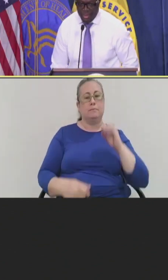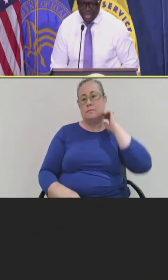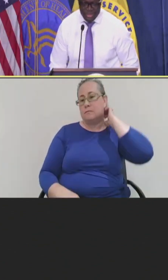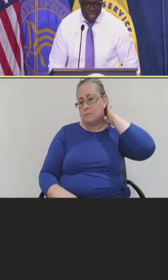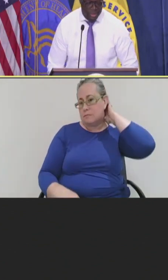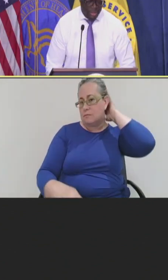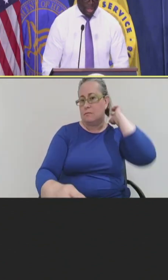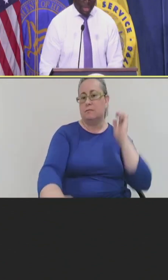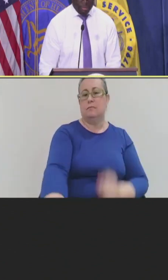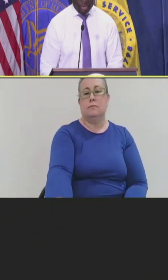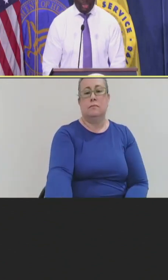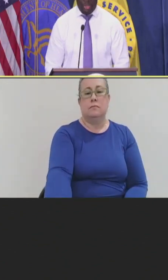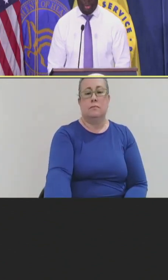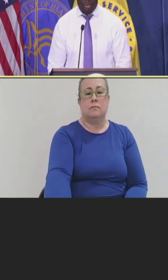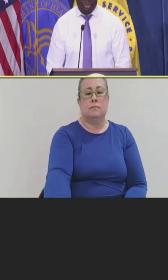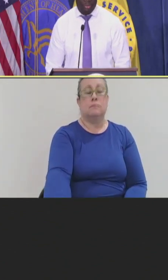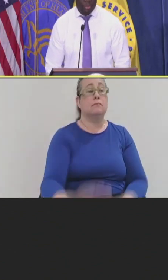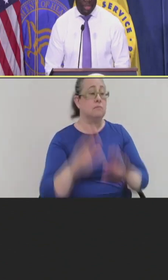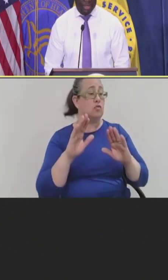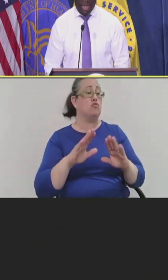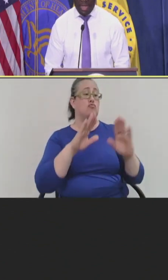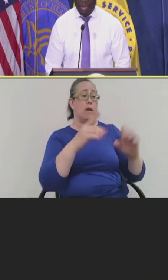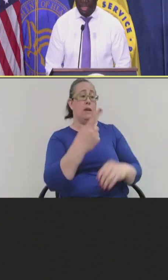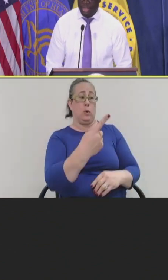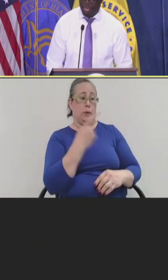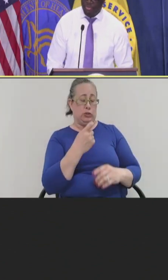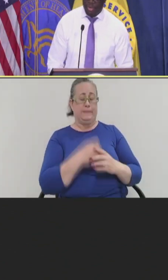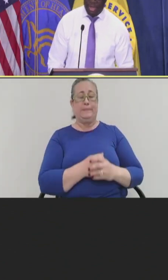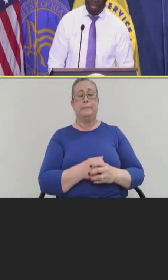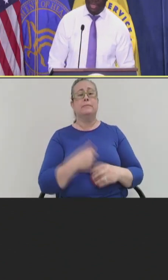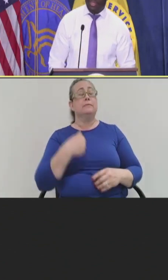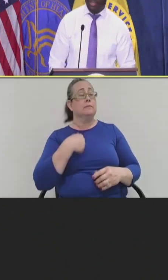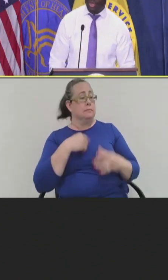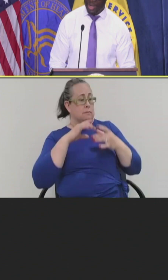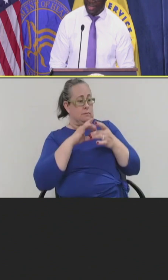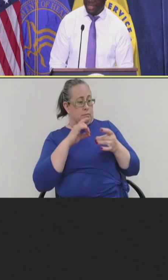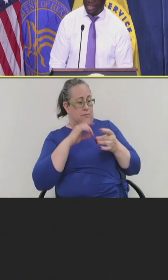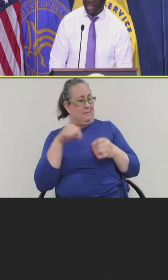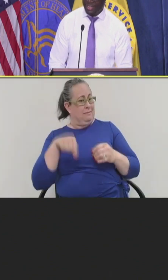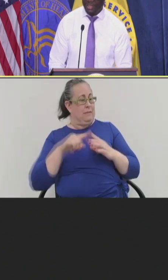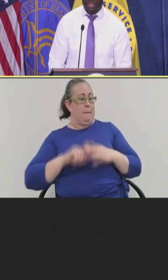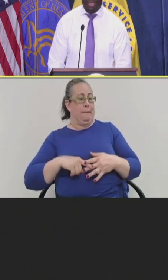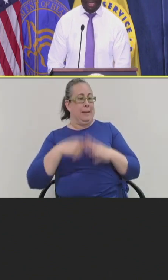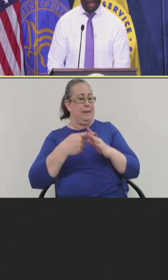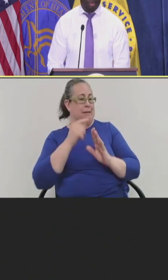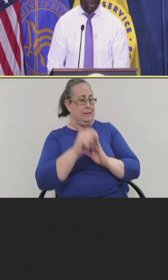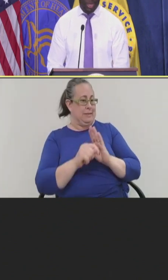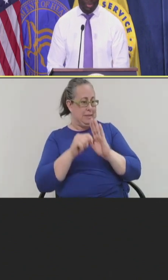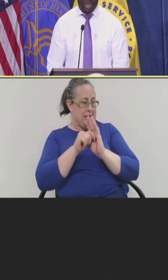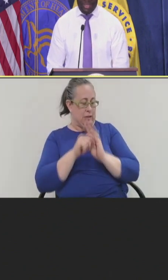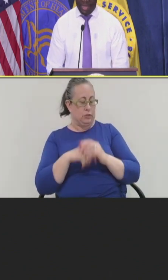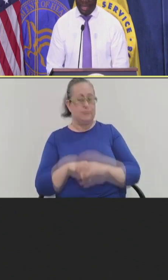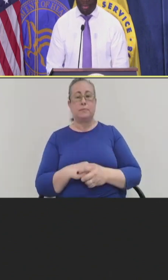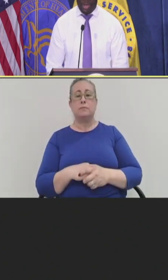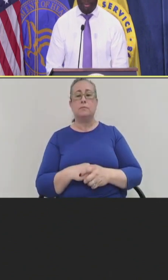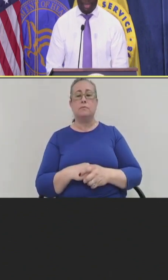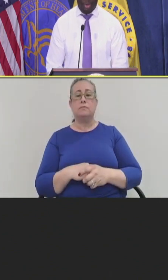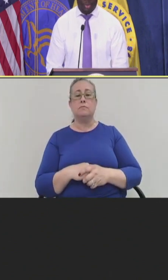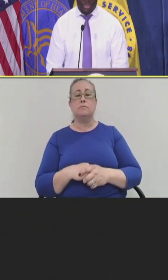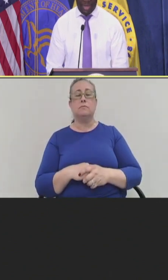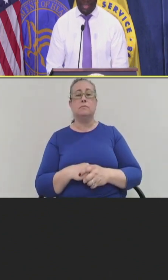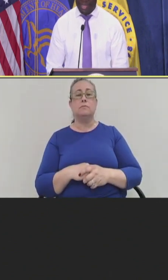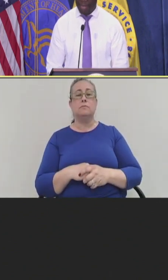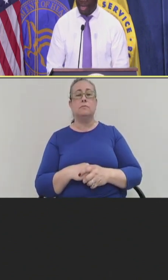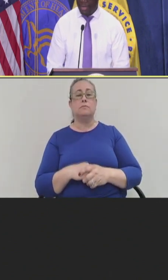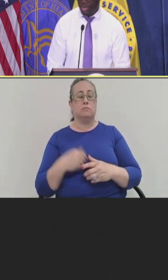Excellent question. So like I mentioned before, this is the beginning stages. We are internally,